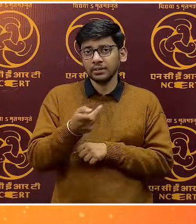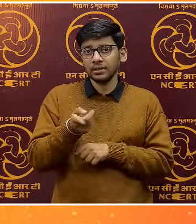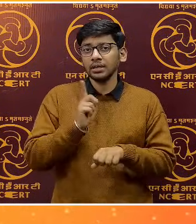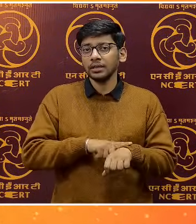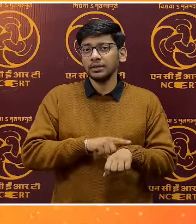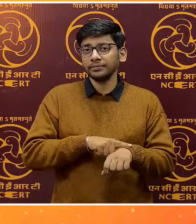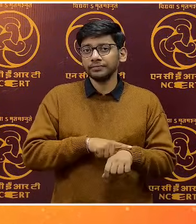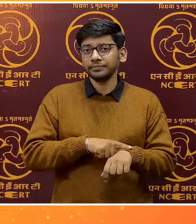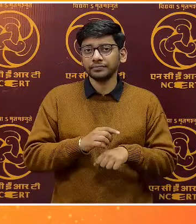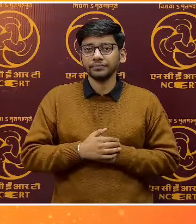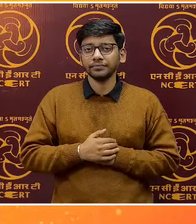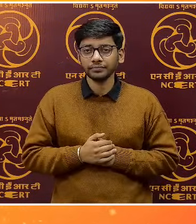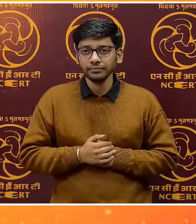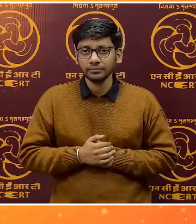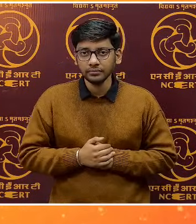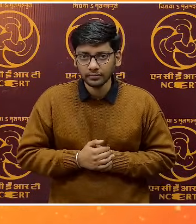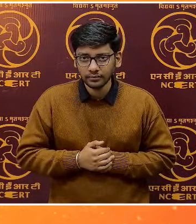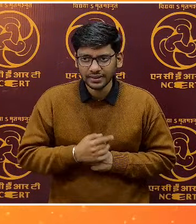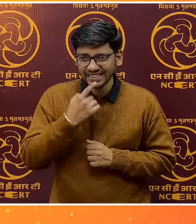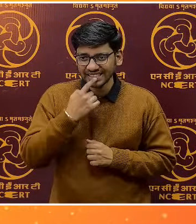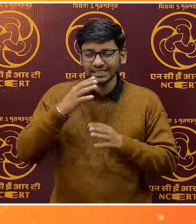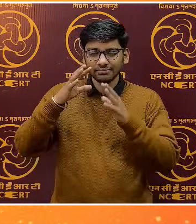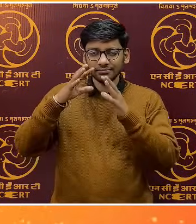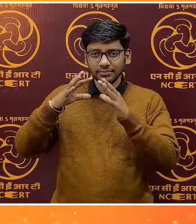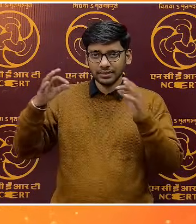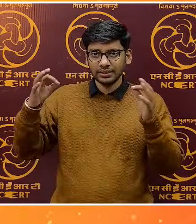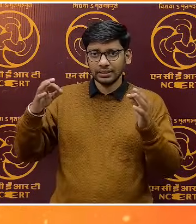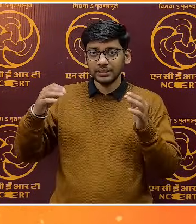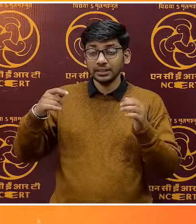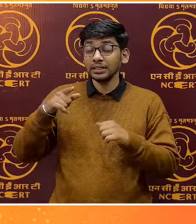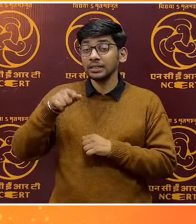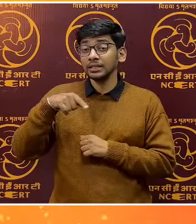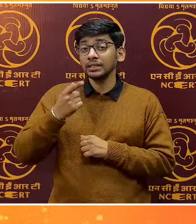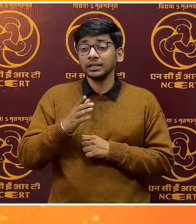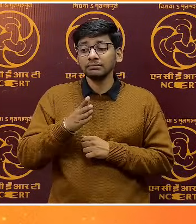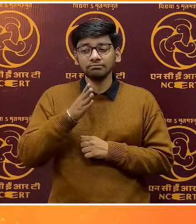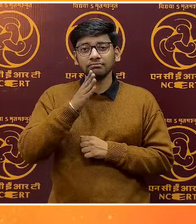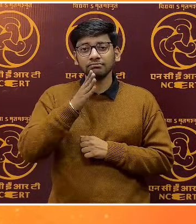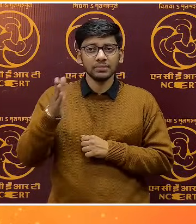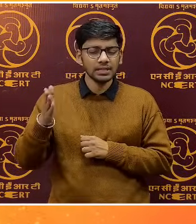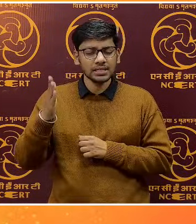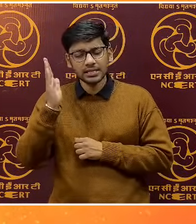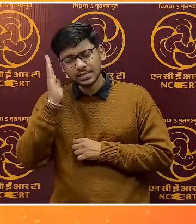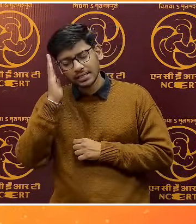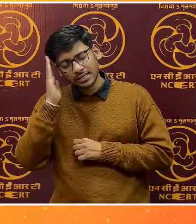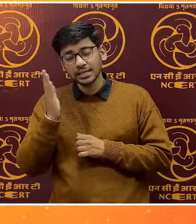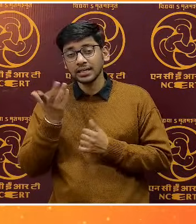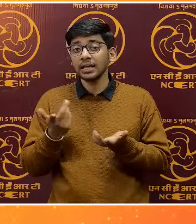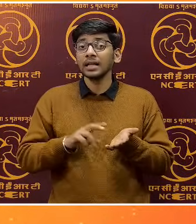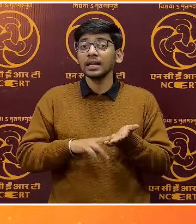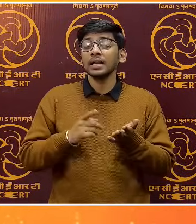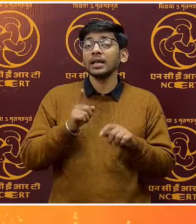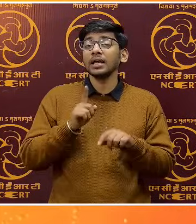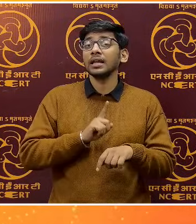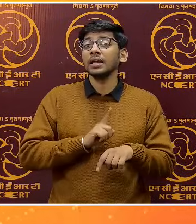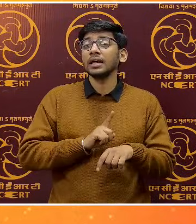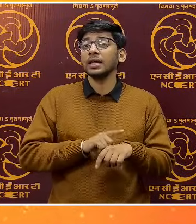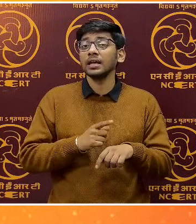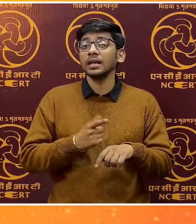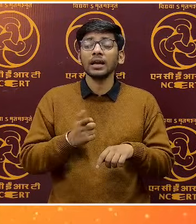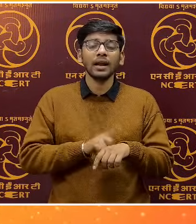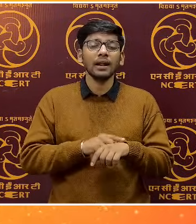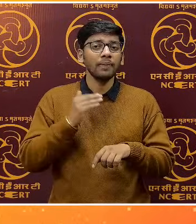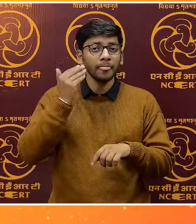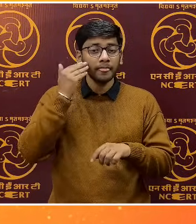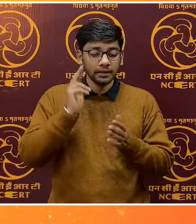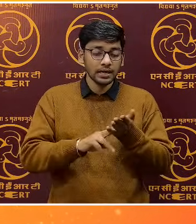night. The moon comes out. And we are going to the sleep. So we go to the sleep. That's night. Night, yes,